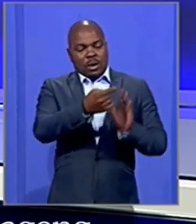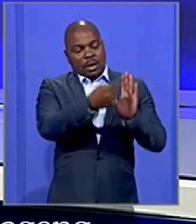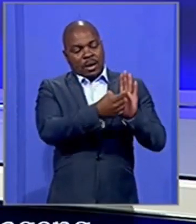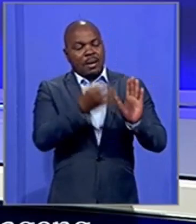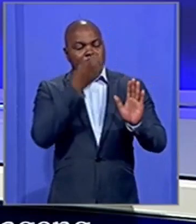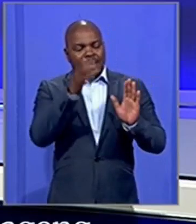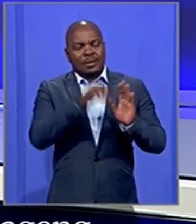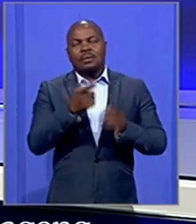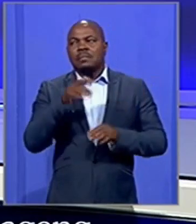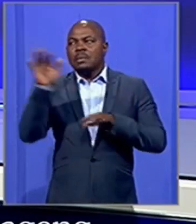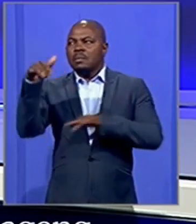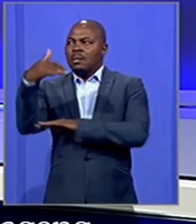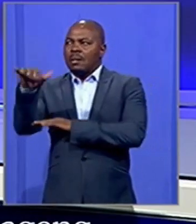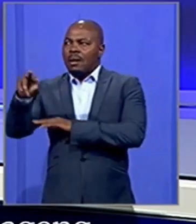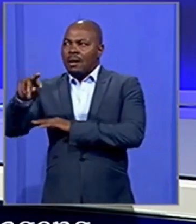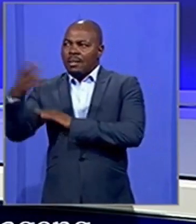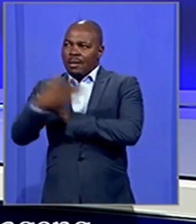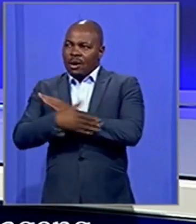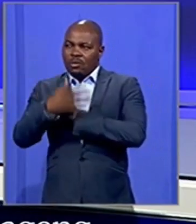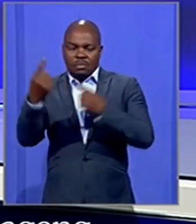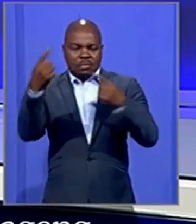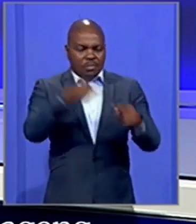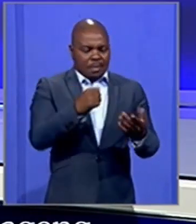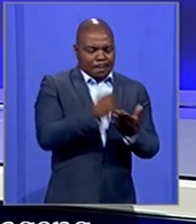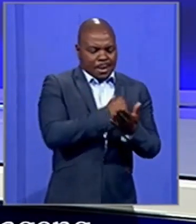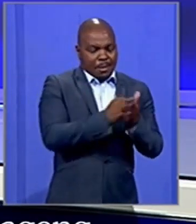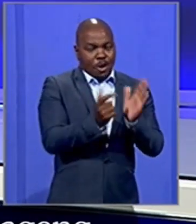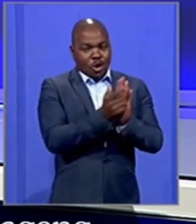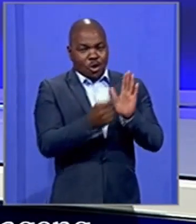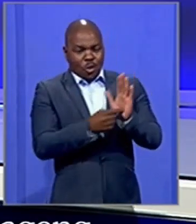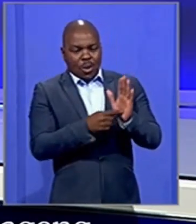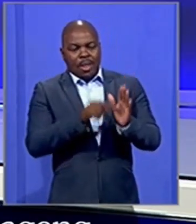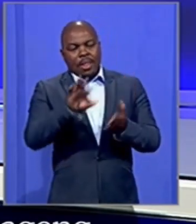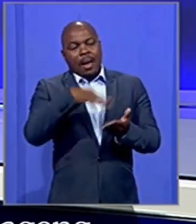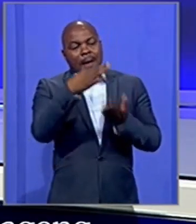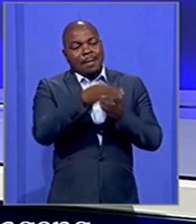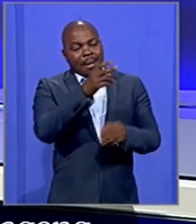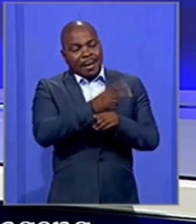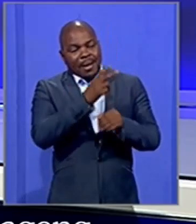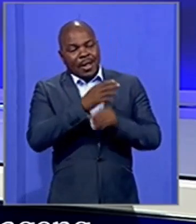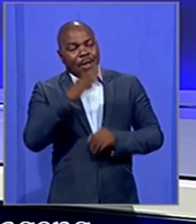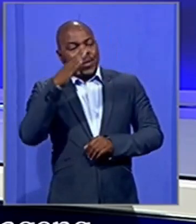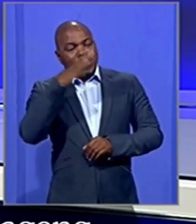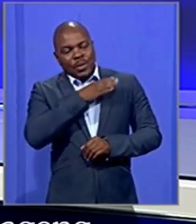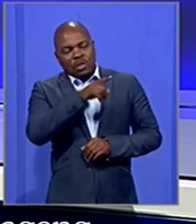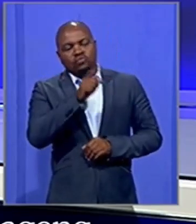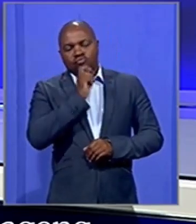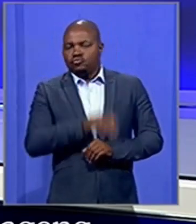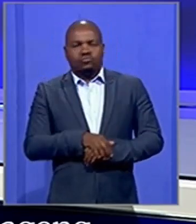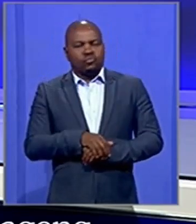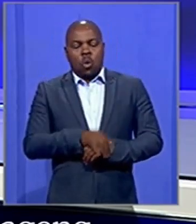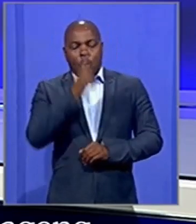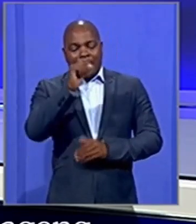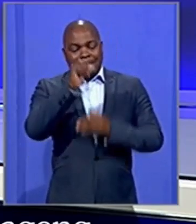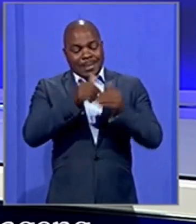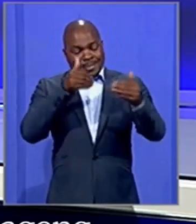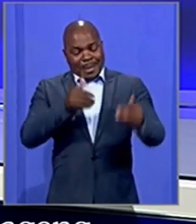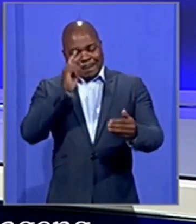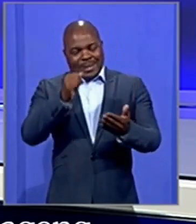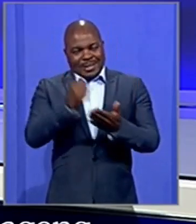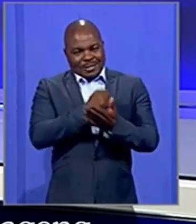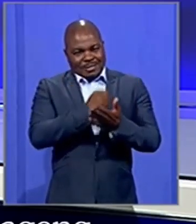molao wa bafaladi bao ba sa kago ba tsošološa kgopelo ya bona ya botšhabelo ka nakwana ya kgwedi pele